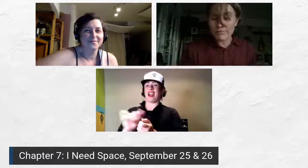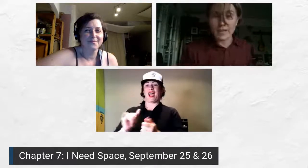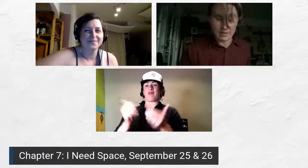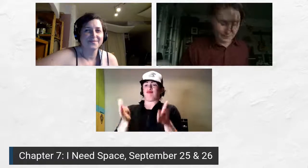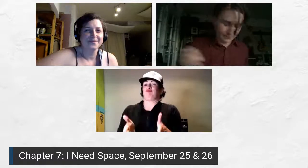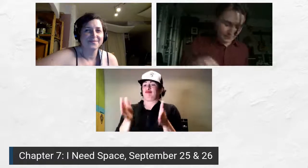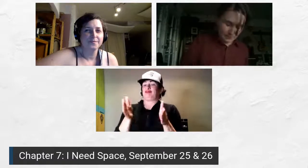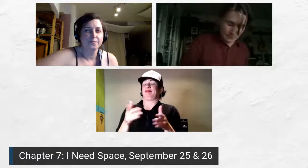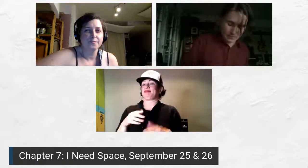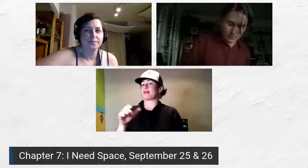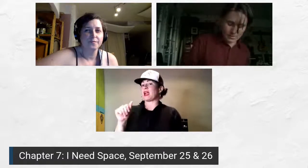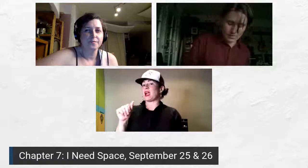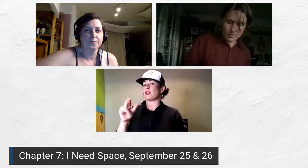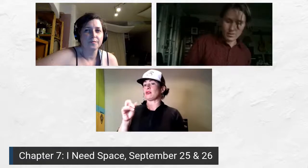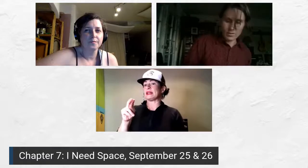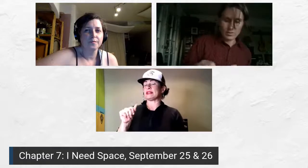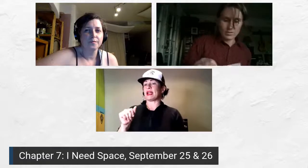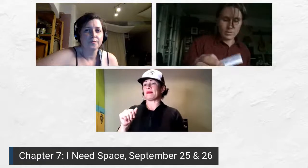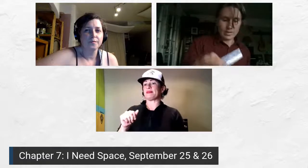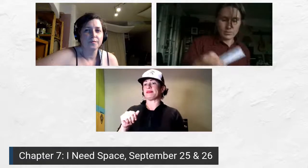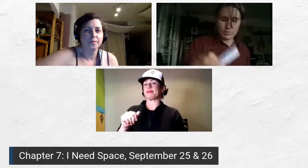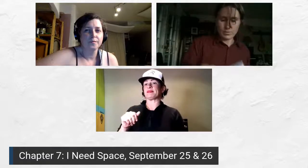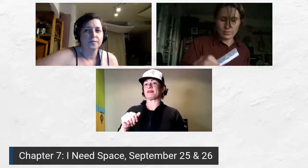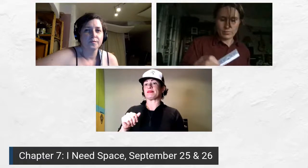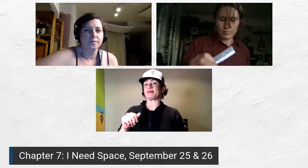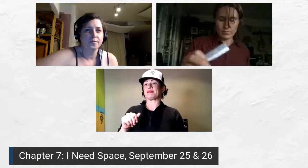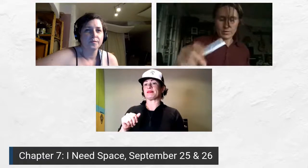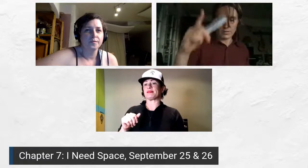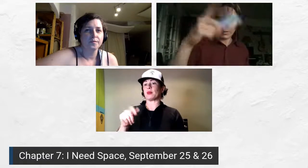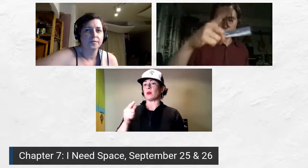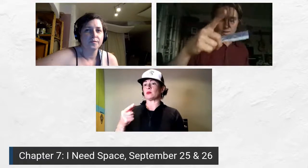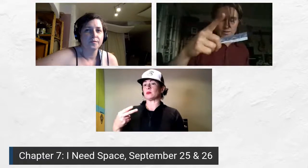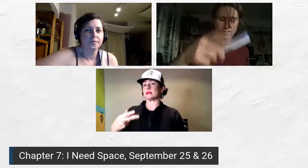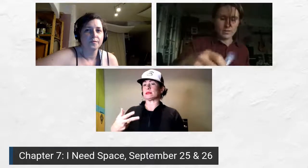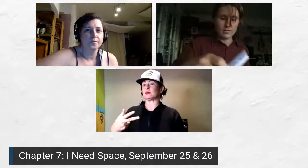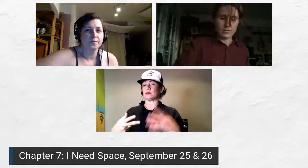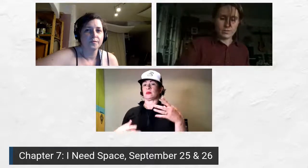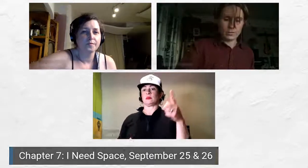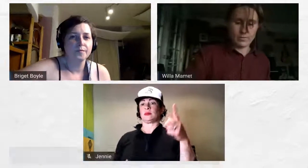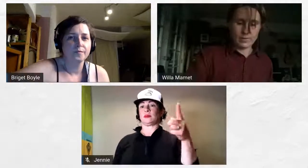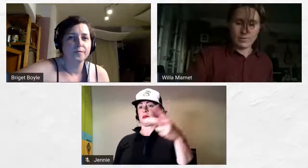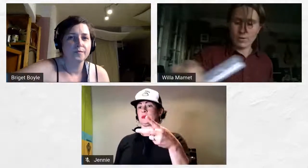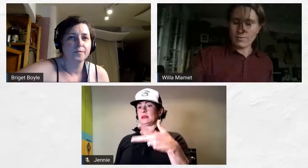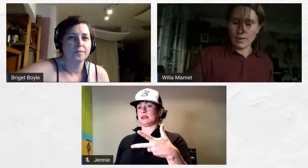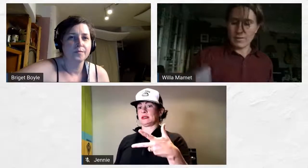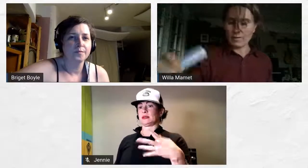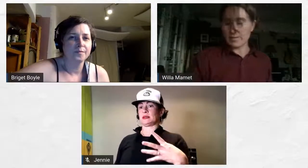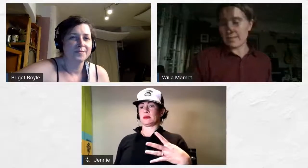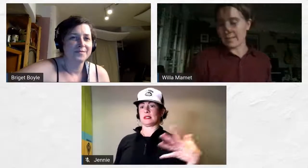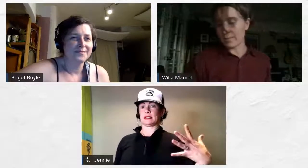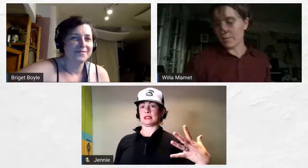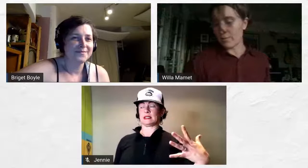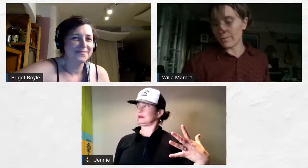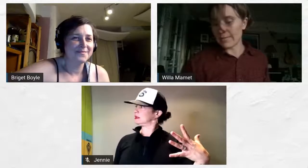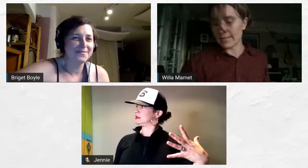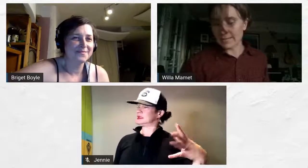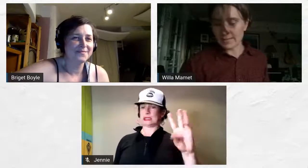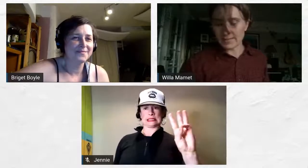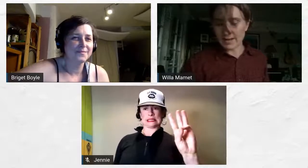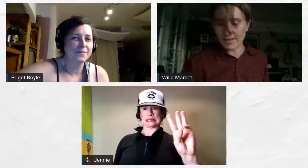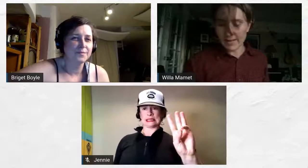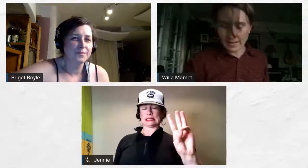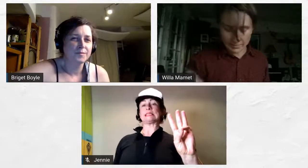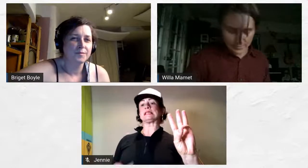Irina Brivkin. So that's 1, 2, 3. You're 1, 2, 3, 4, 5. That was 6. Irina will be